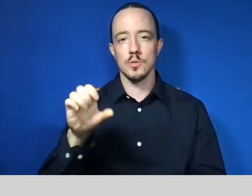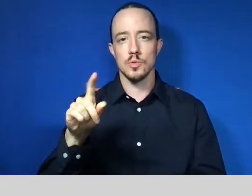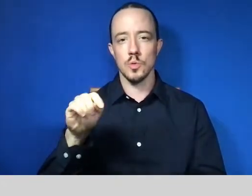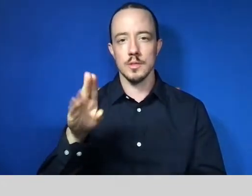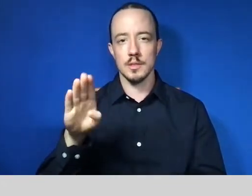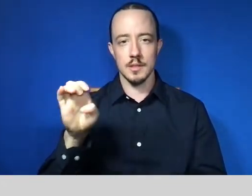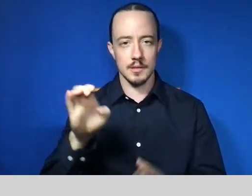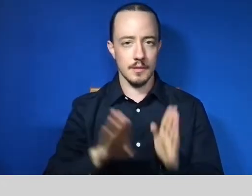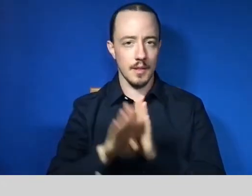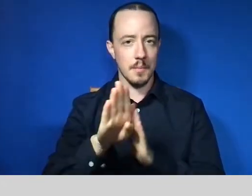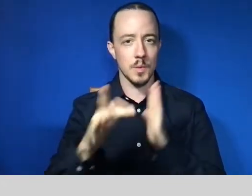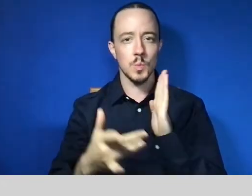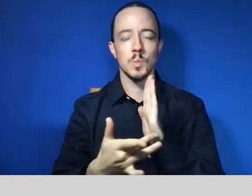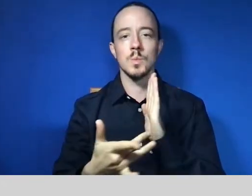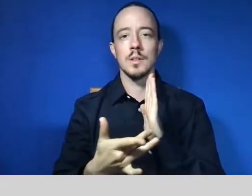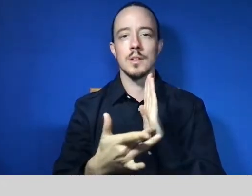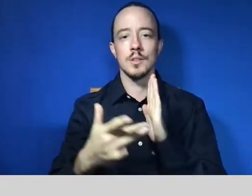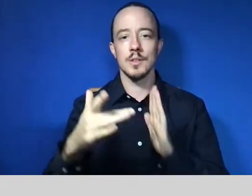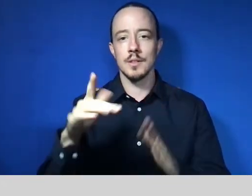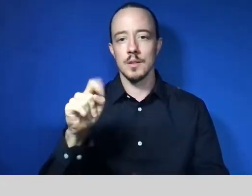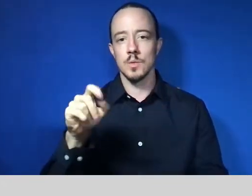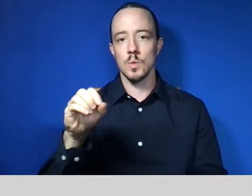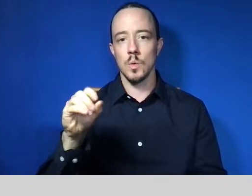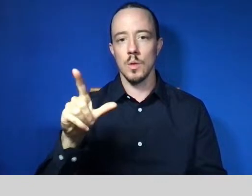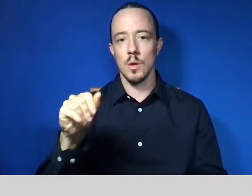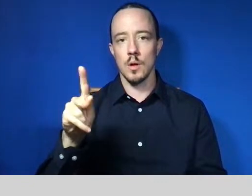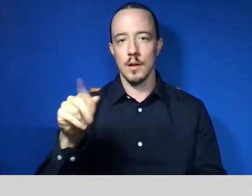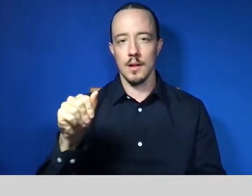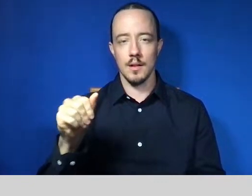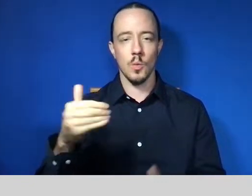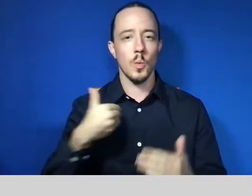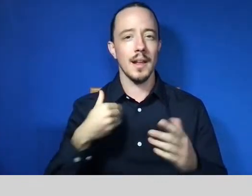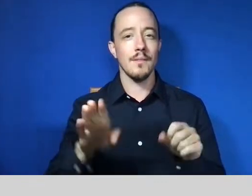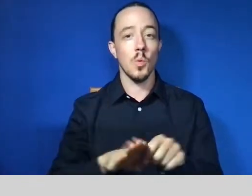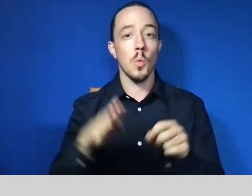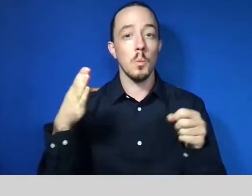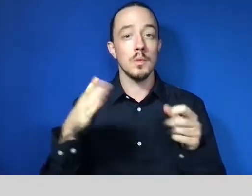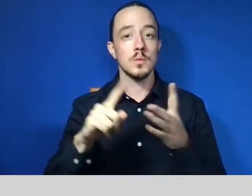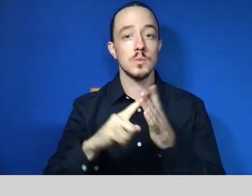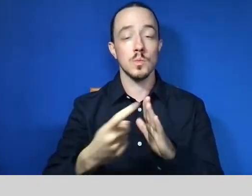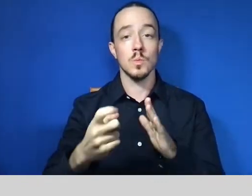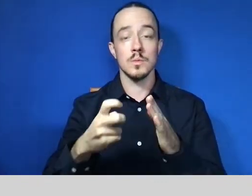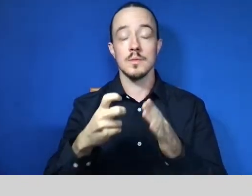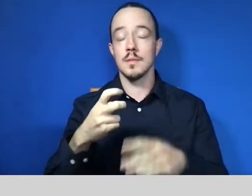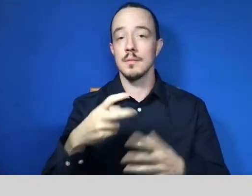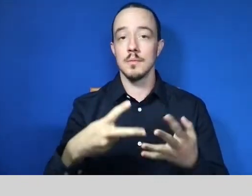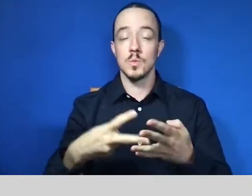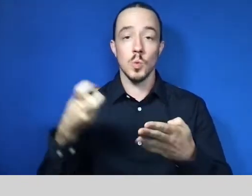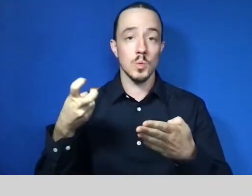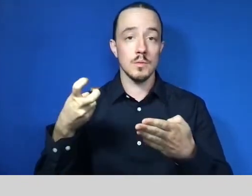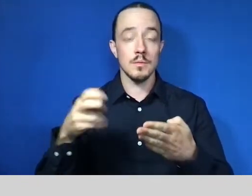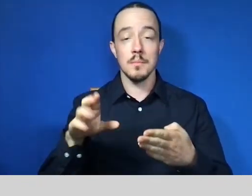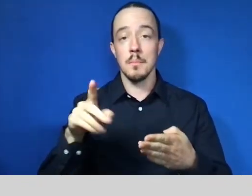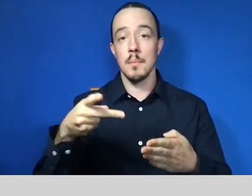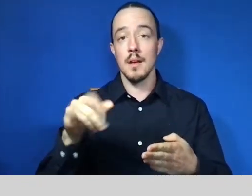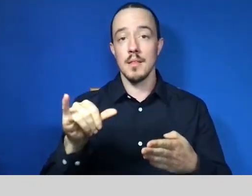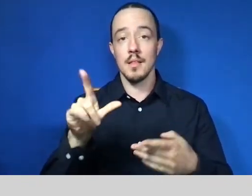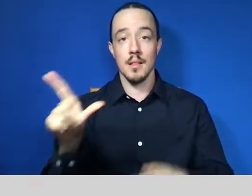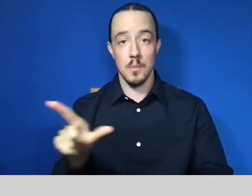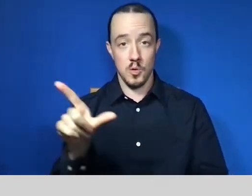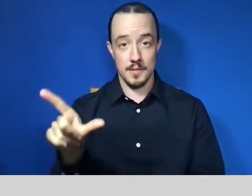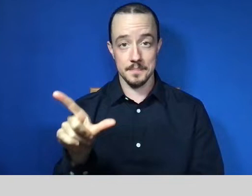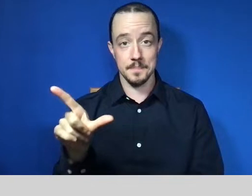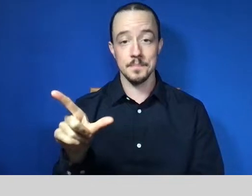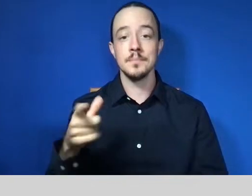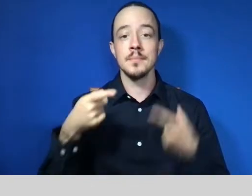platform and recently we have open source Python library for interacting with our platform.